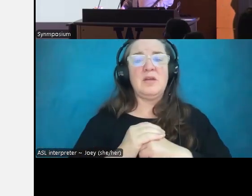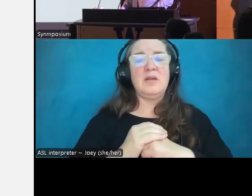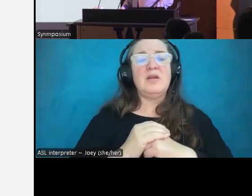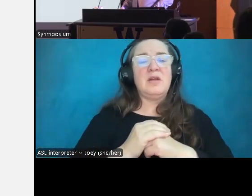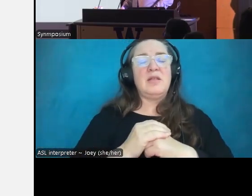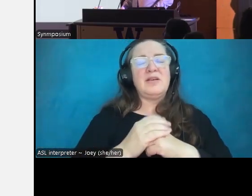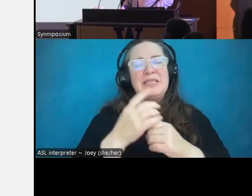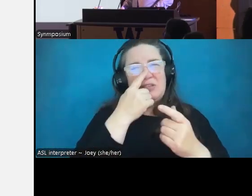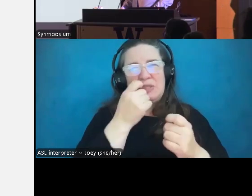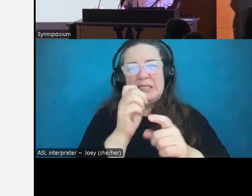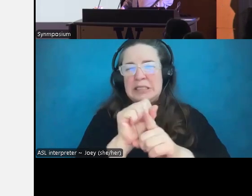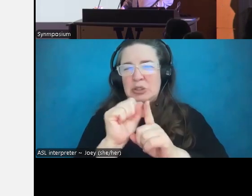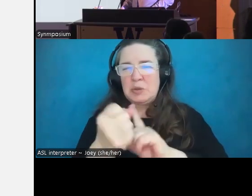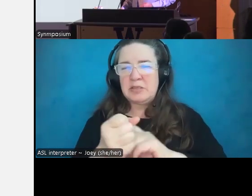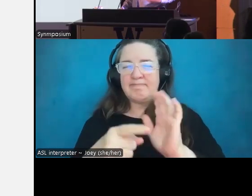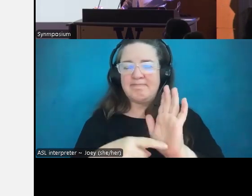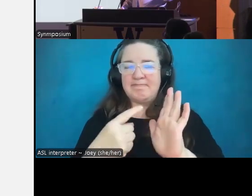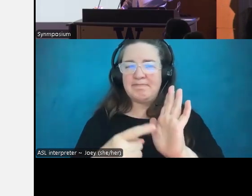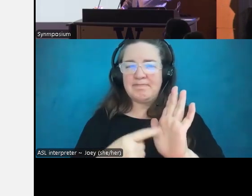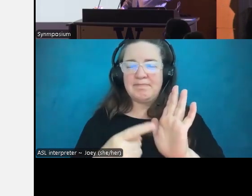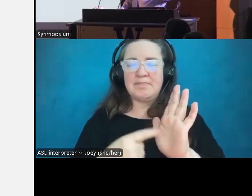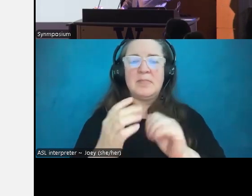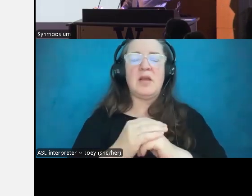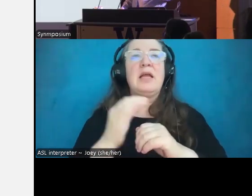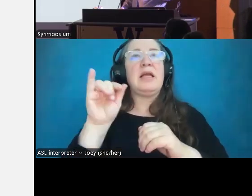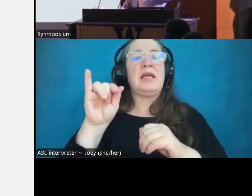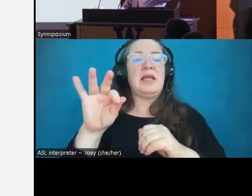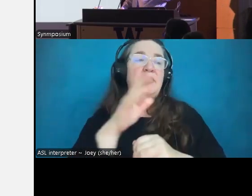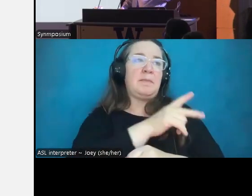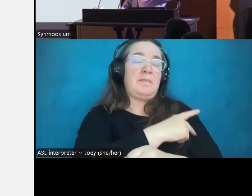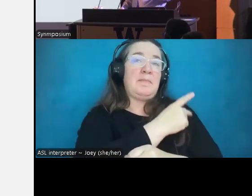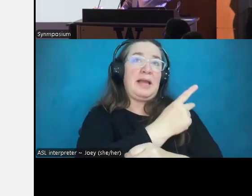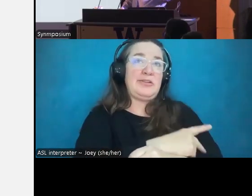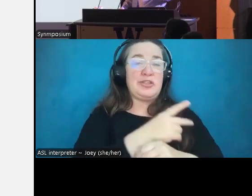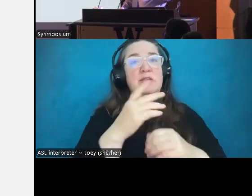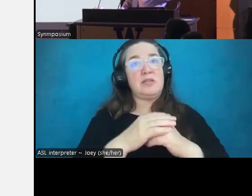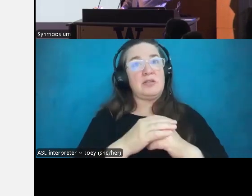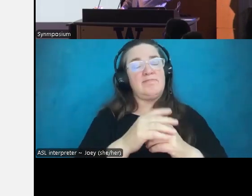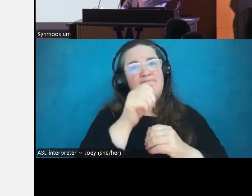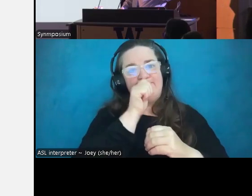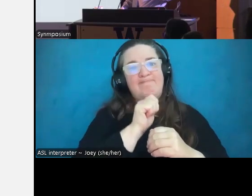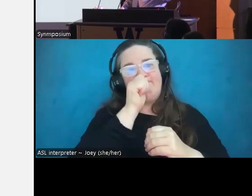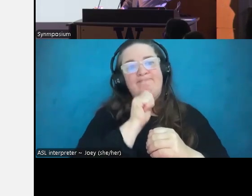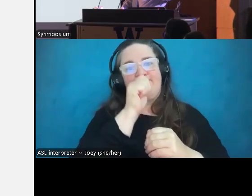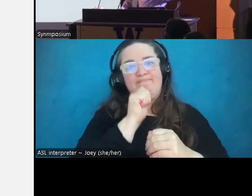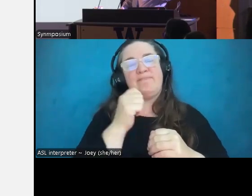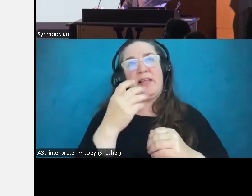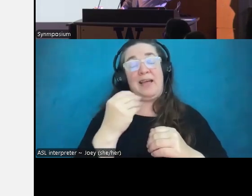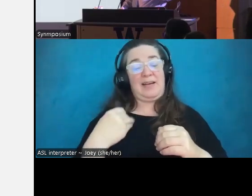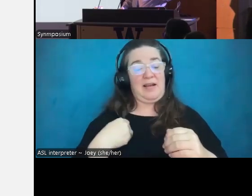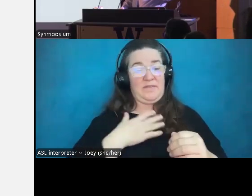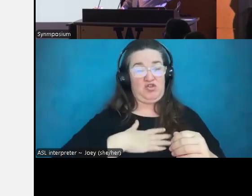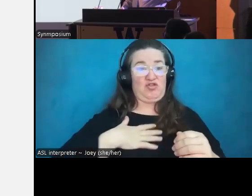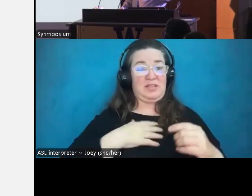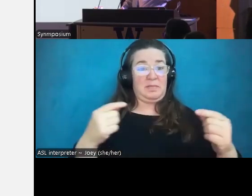occasionally where a patient, because I mean, if they've been through the mill a while and they've said they have chest pain, somebody's probably done a stress test. So you'll